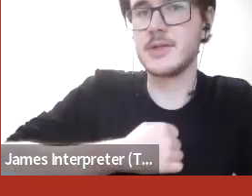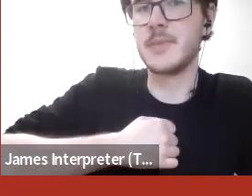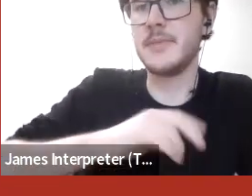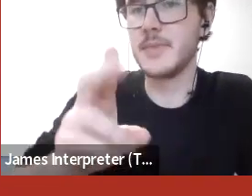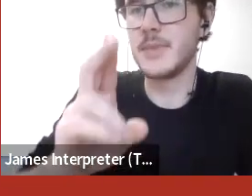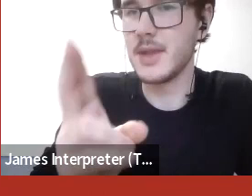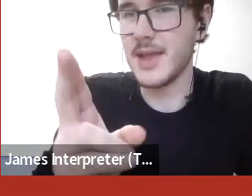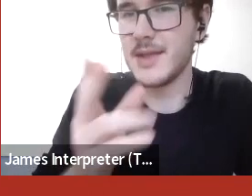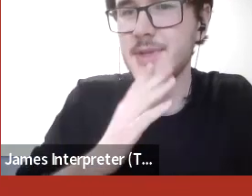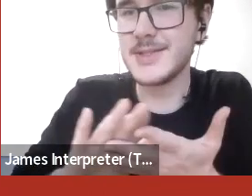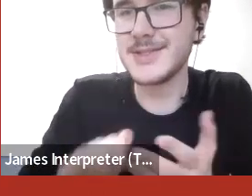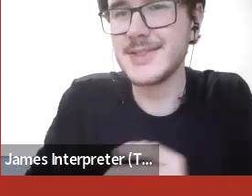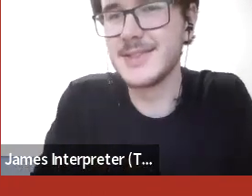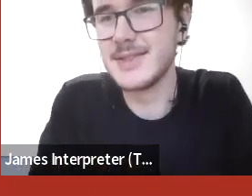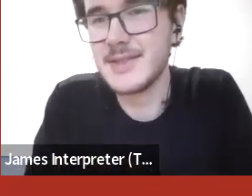Sorry, just a minute.